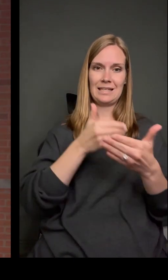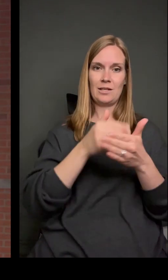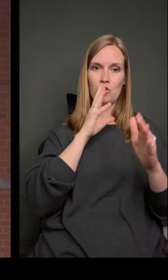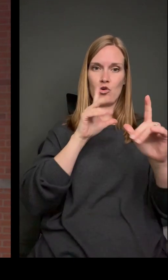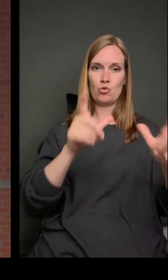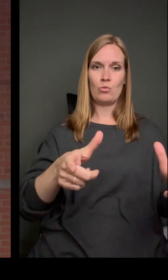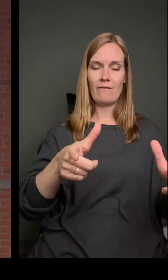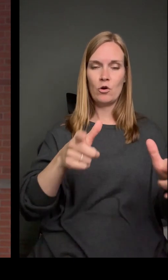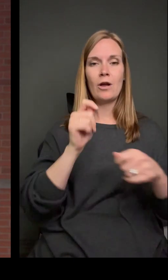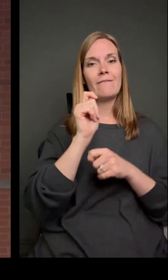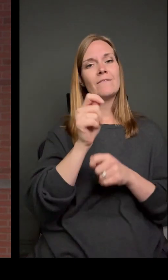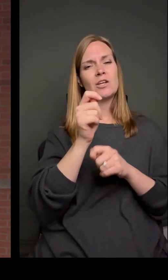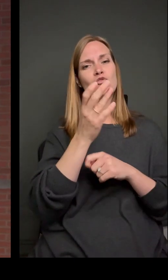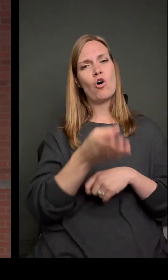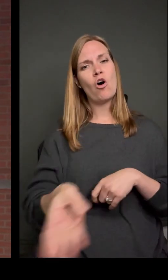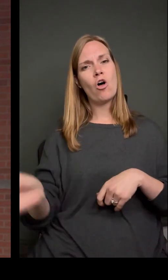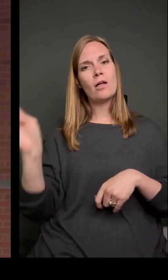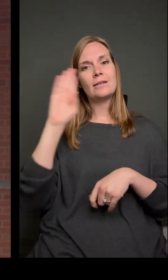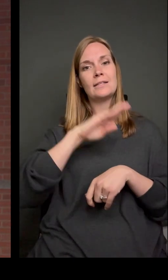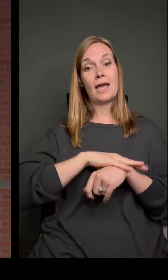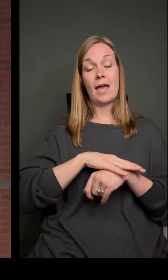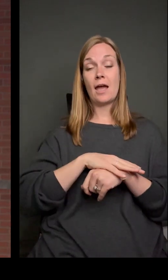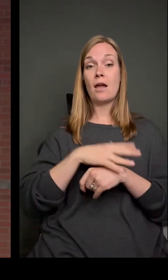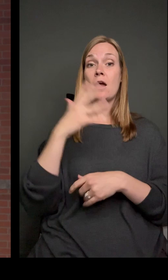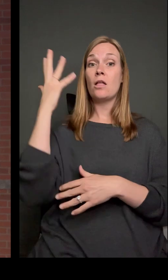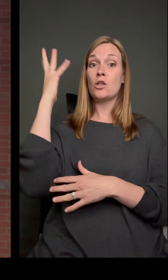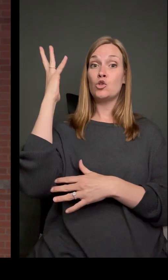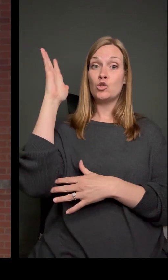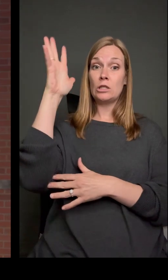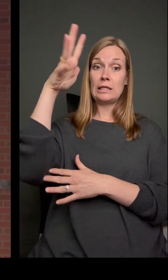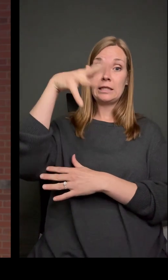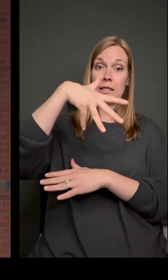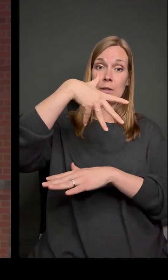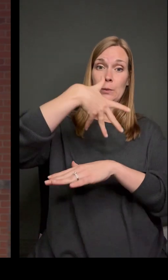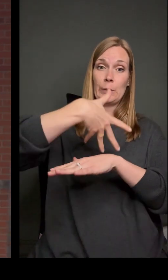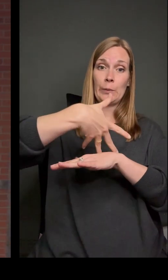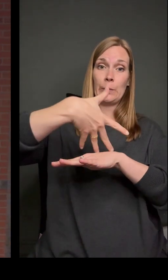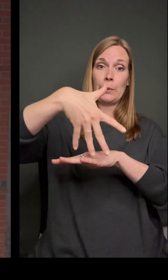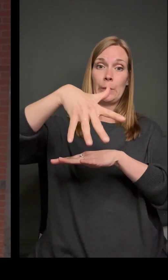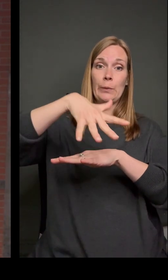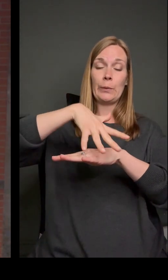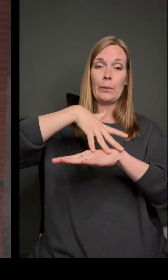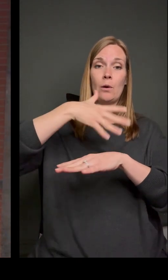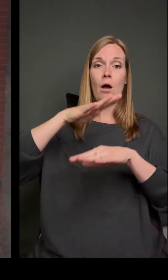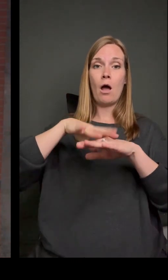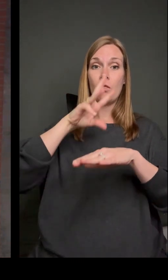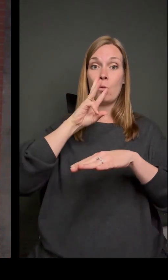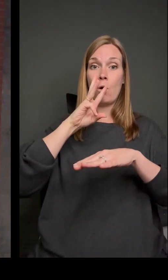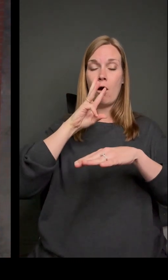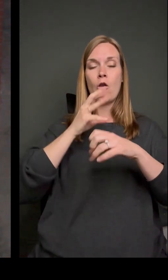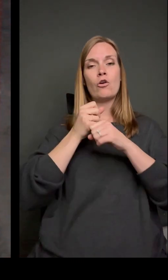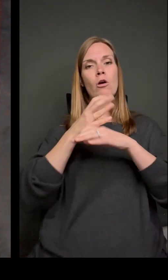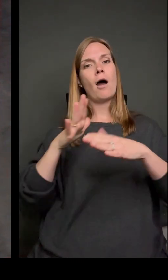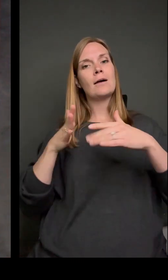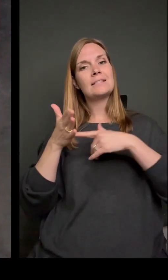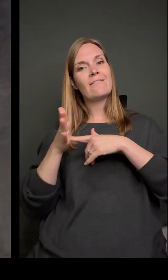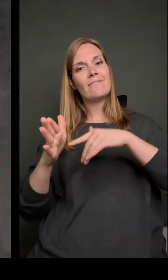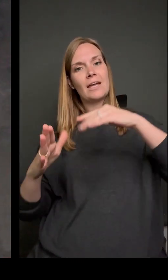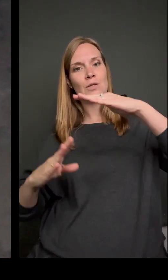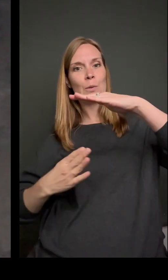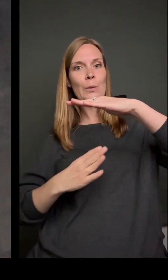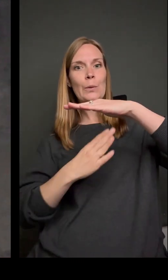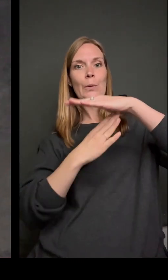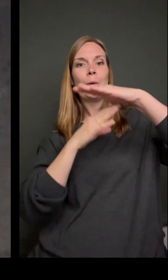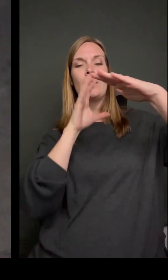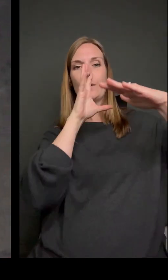There's something about the way the branches of the tree rustled the surface of the water attracted the fish to the surface, making them very easy